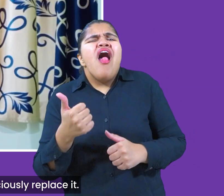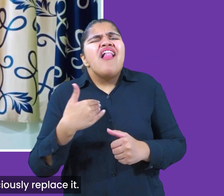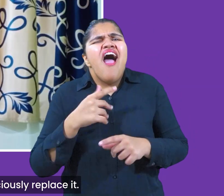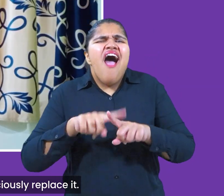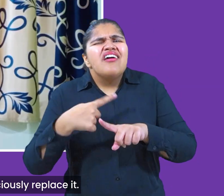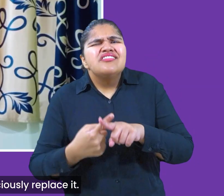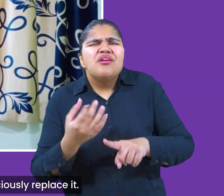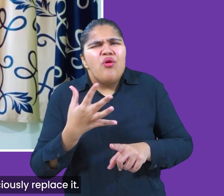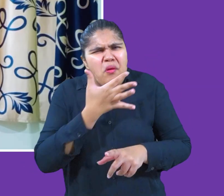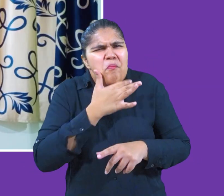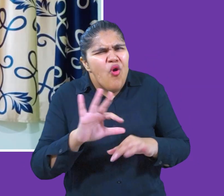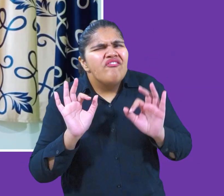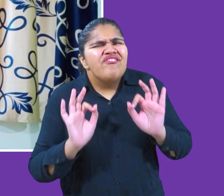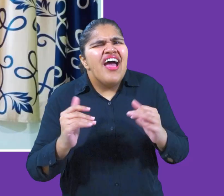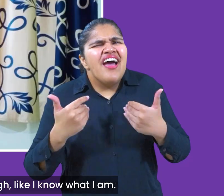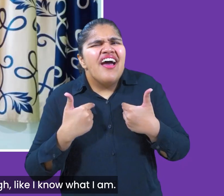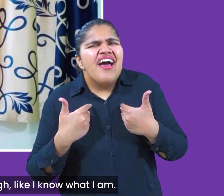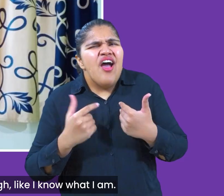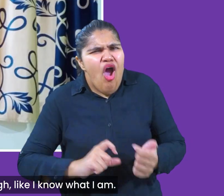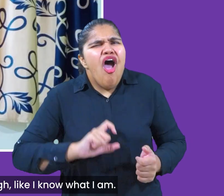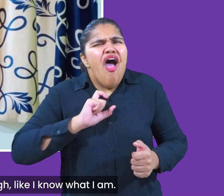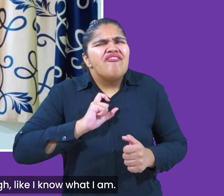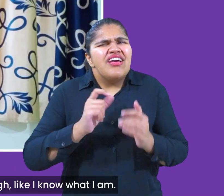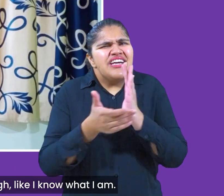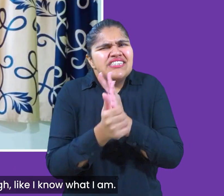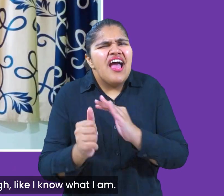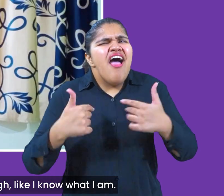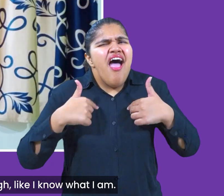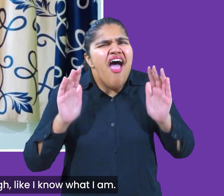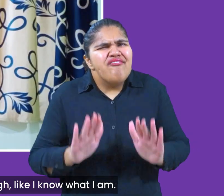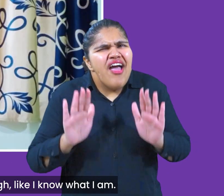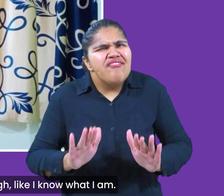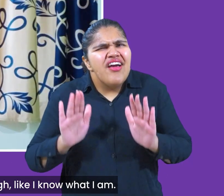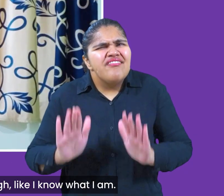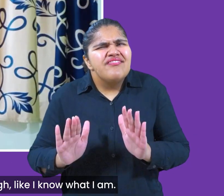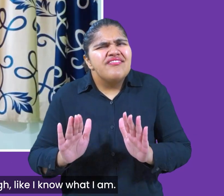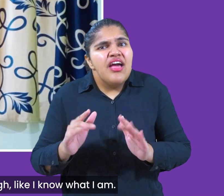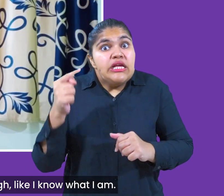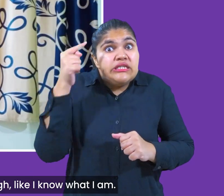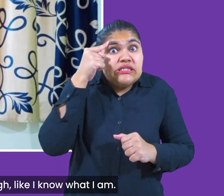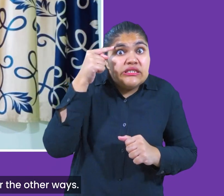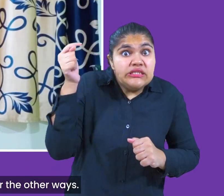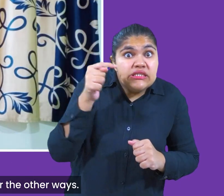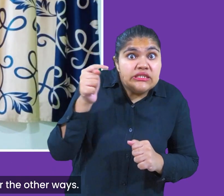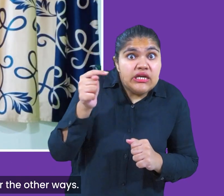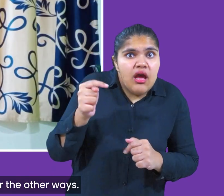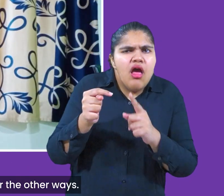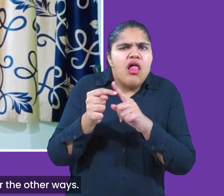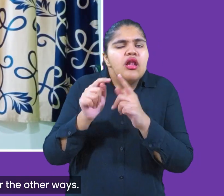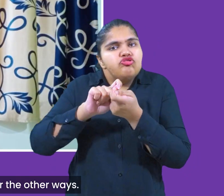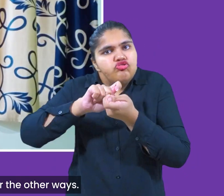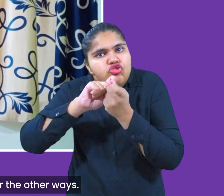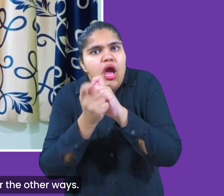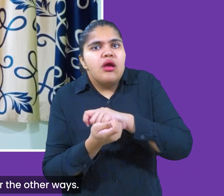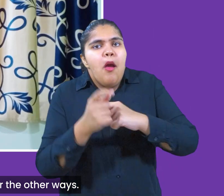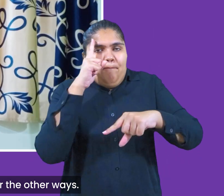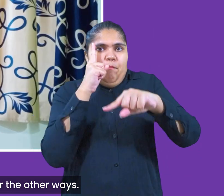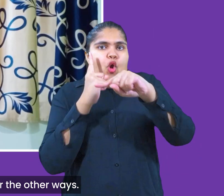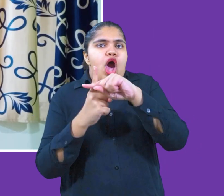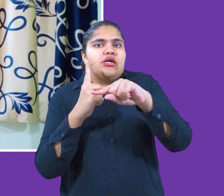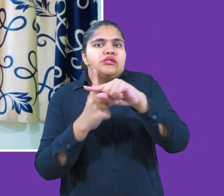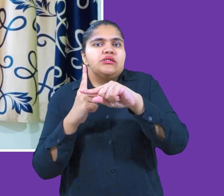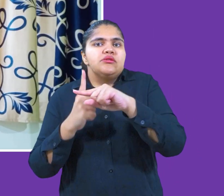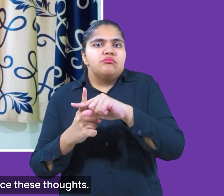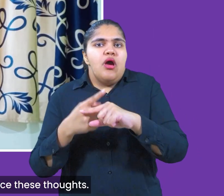to consciously replace it. Something like, I know I'm good enough. Like I know what I am. We all are like good in some or the other